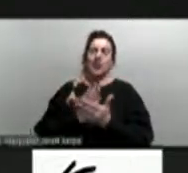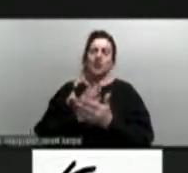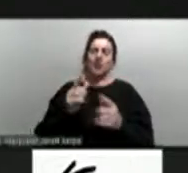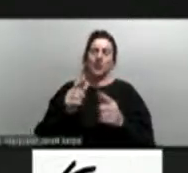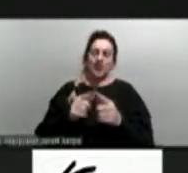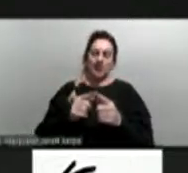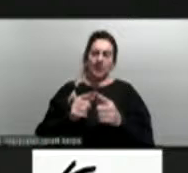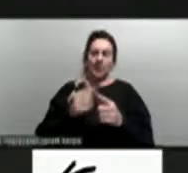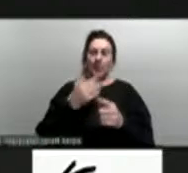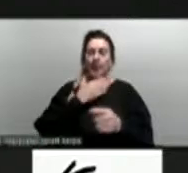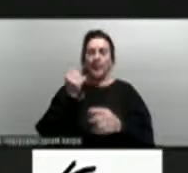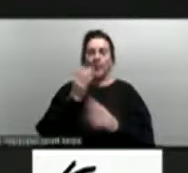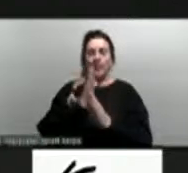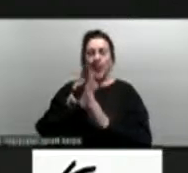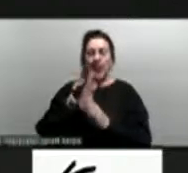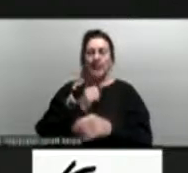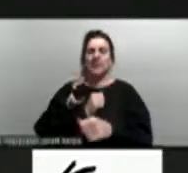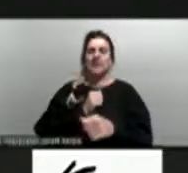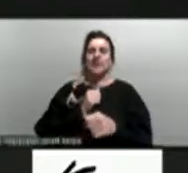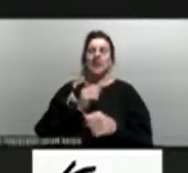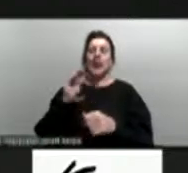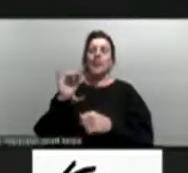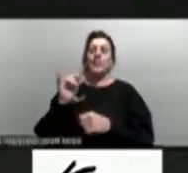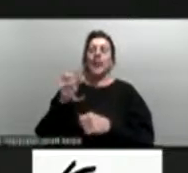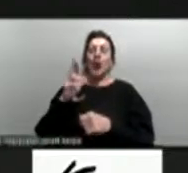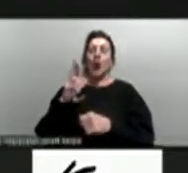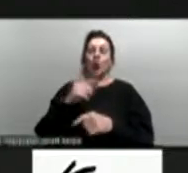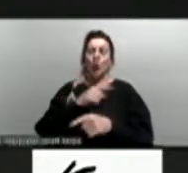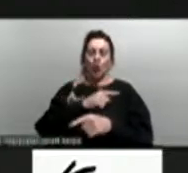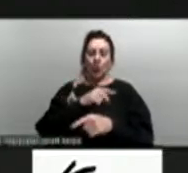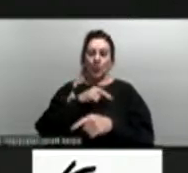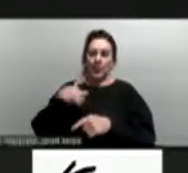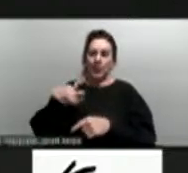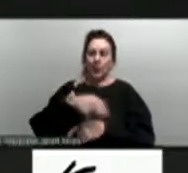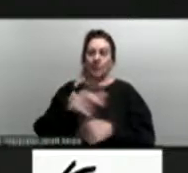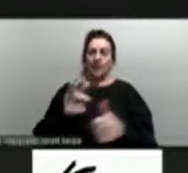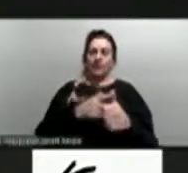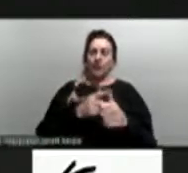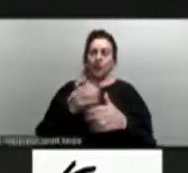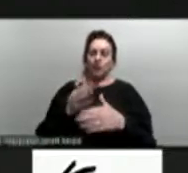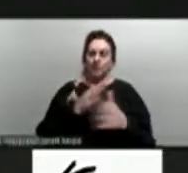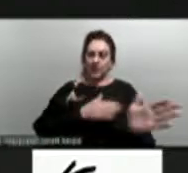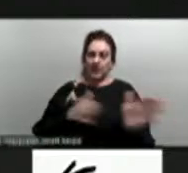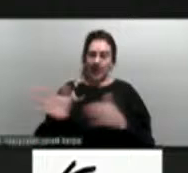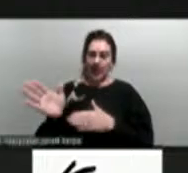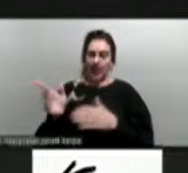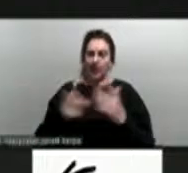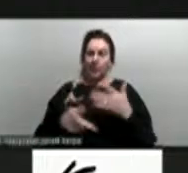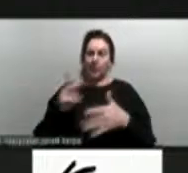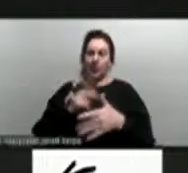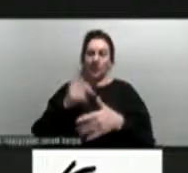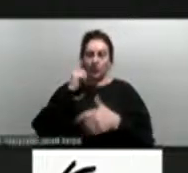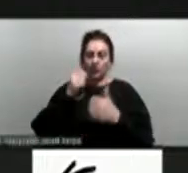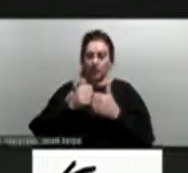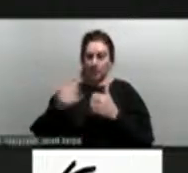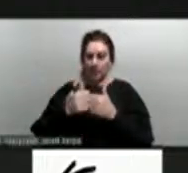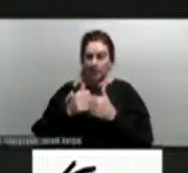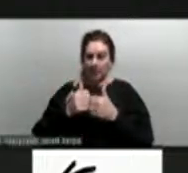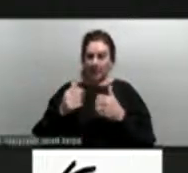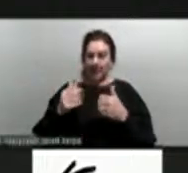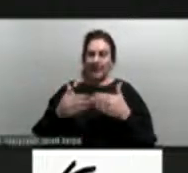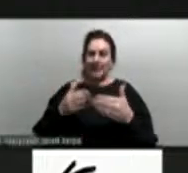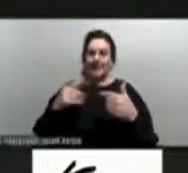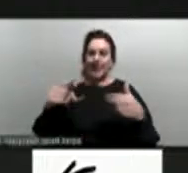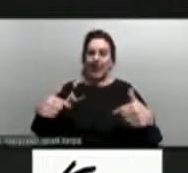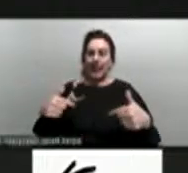Better Bus Network and the mayor's upcoming pedestrian first plan and Chairwoman Higgins' priorities for the Transportation and Mobility Committee, we're very